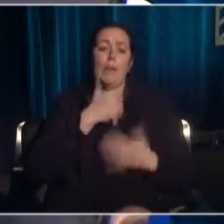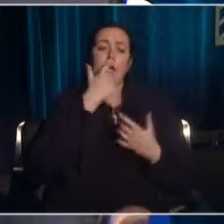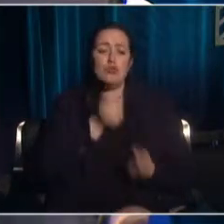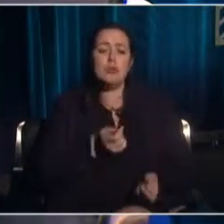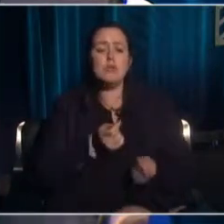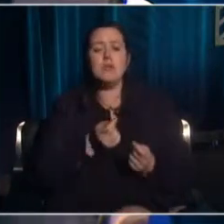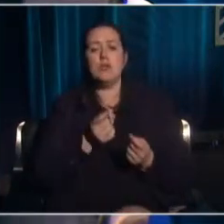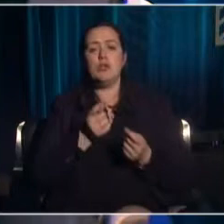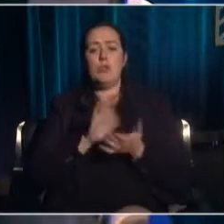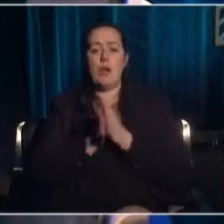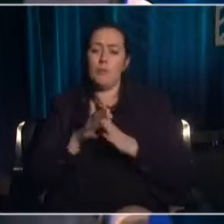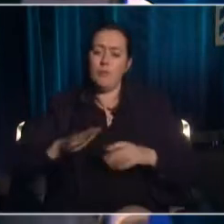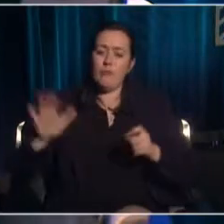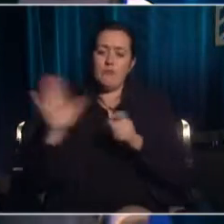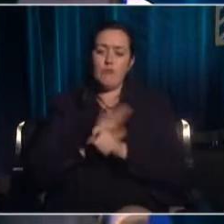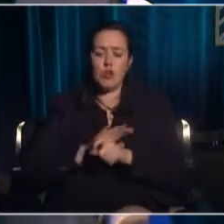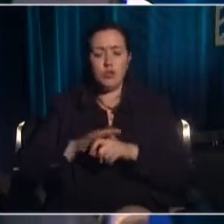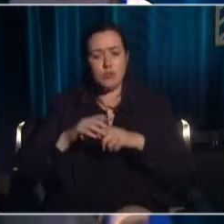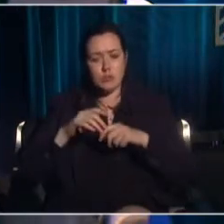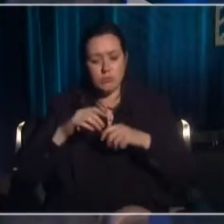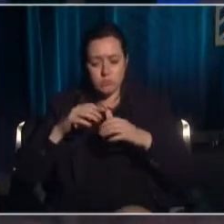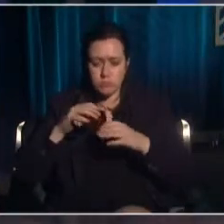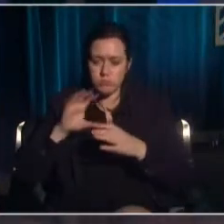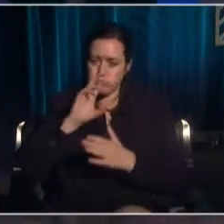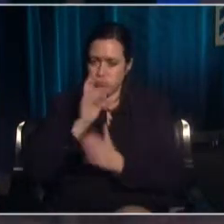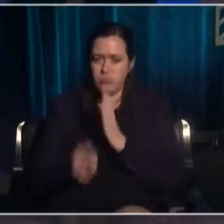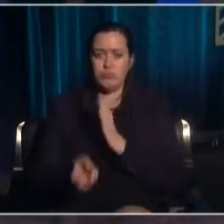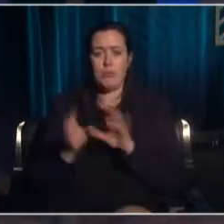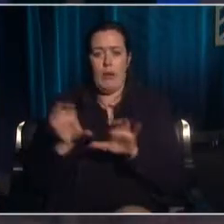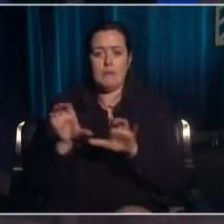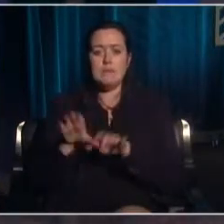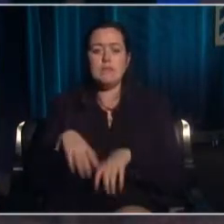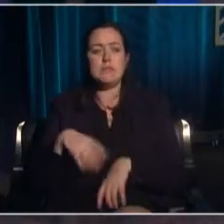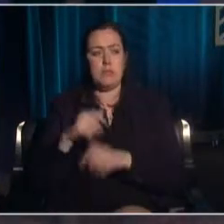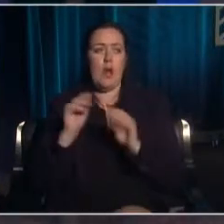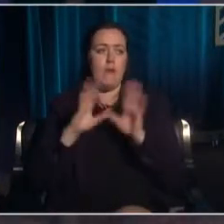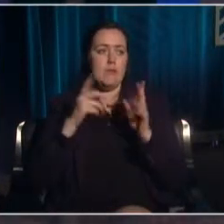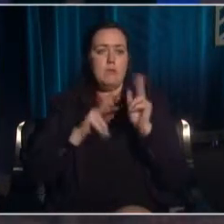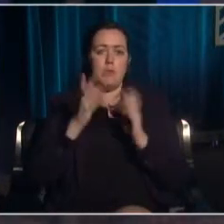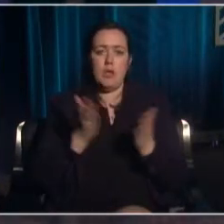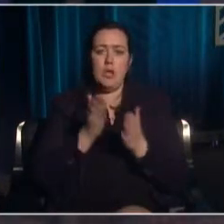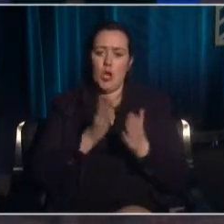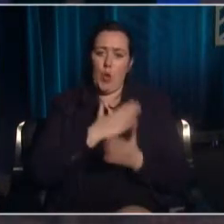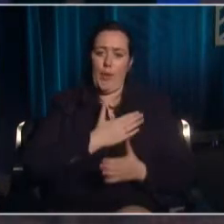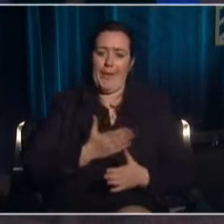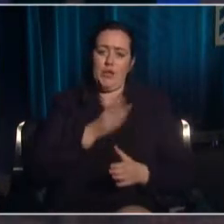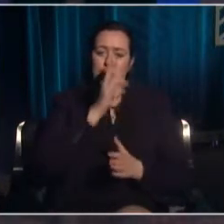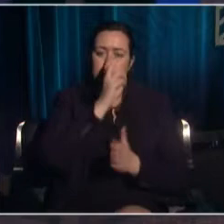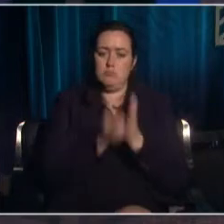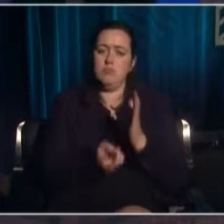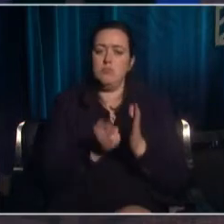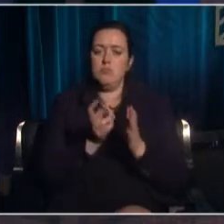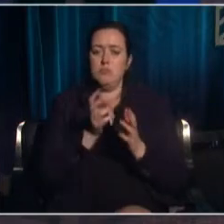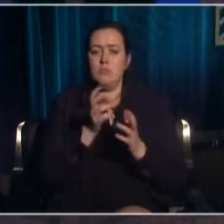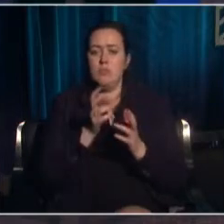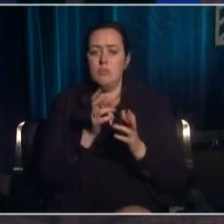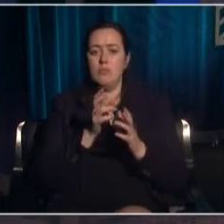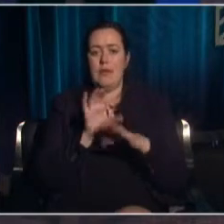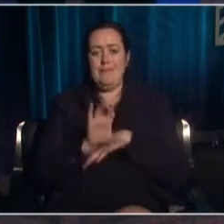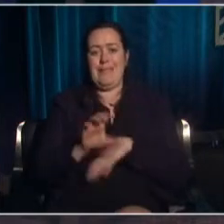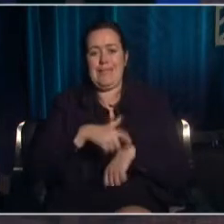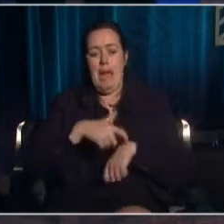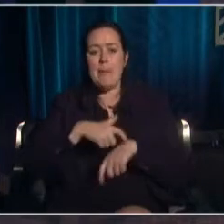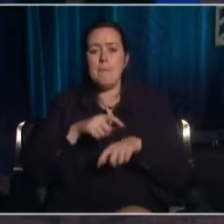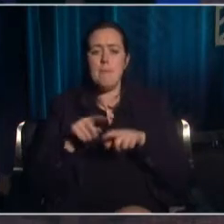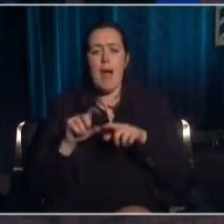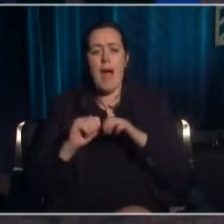heavy lifting? All these people here today obviously are ready to really put in the time. How do you encourage other people to do that? A couple of things. I think